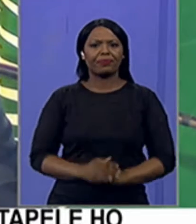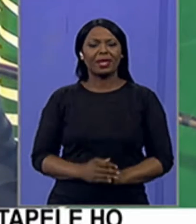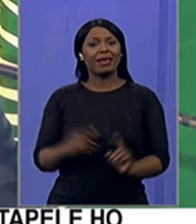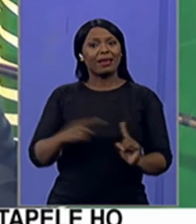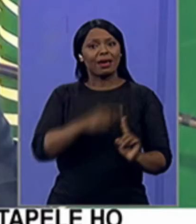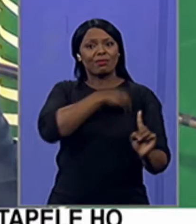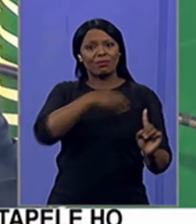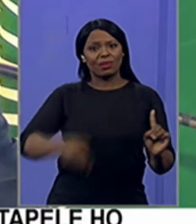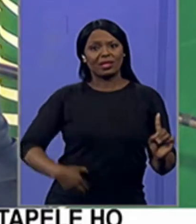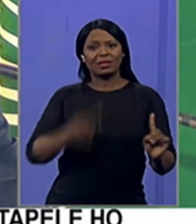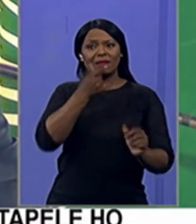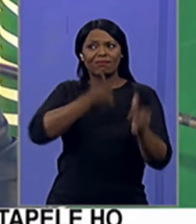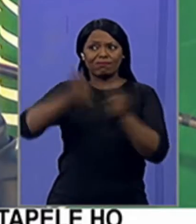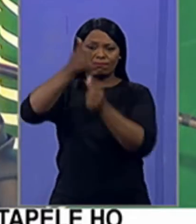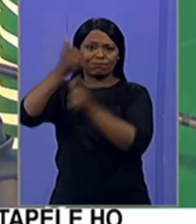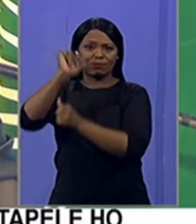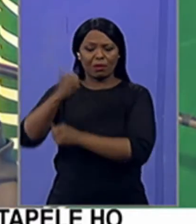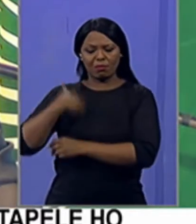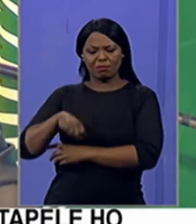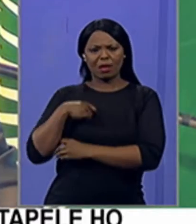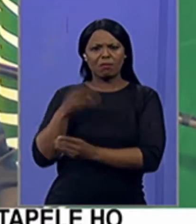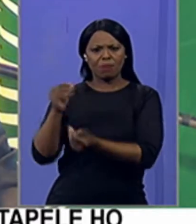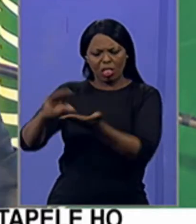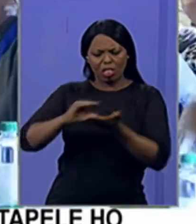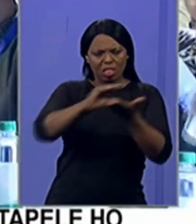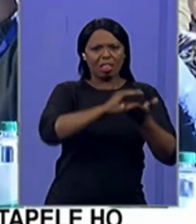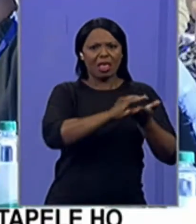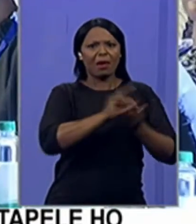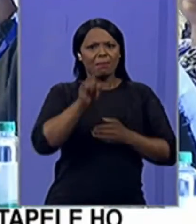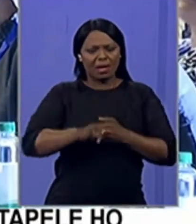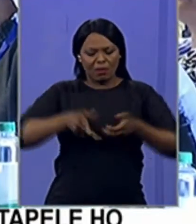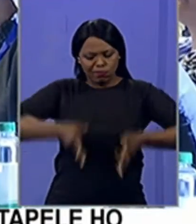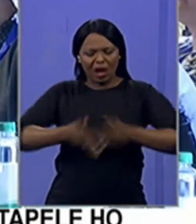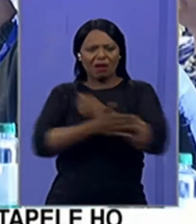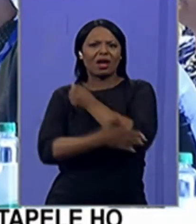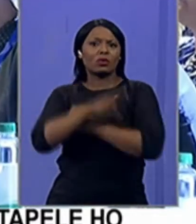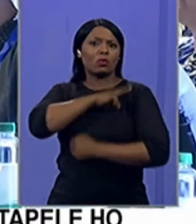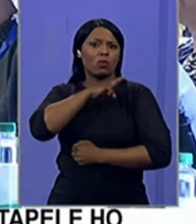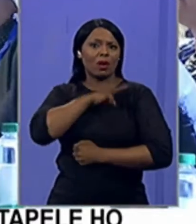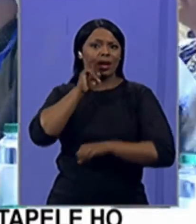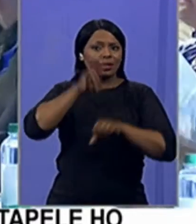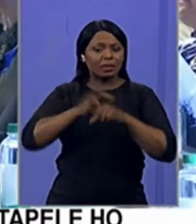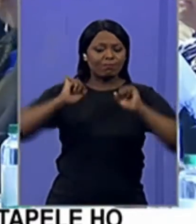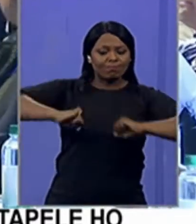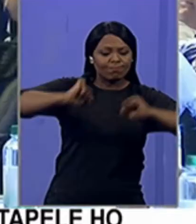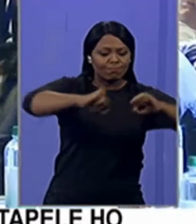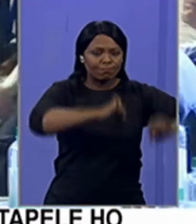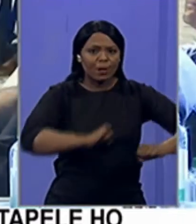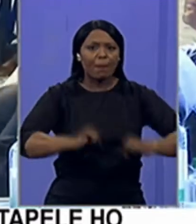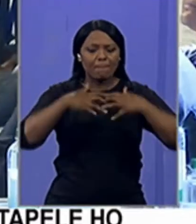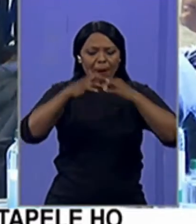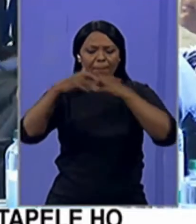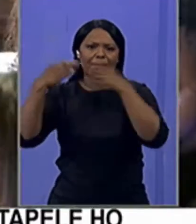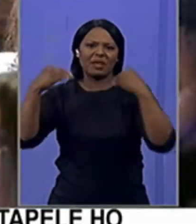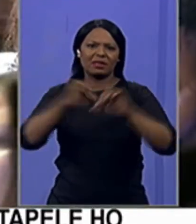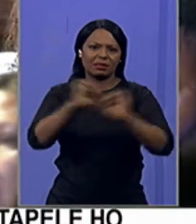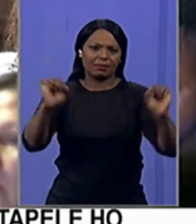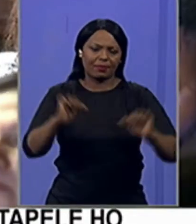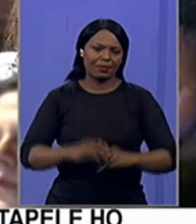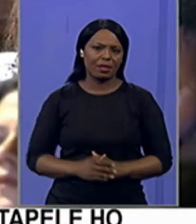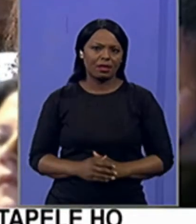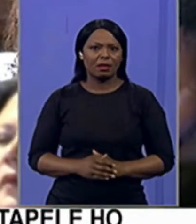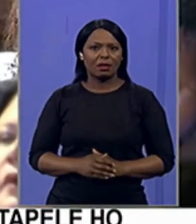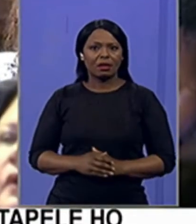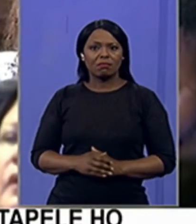o re baetapele ba lehae ba lokela hohela bomasepala ka ha seo ba se batlang e le ho fumana tumello ya ho qala dikgwebo tsa bona. They look